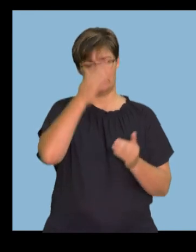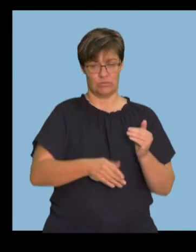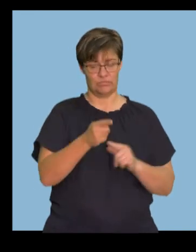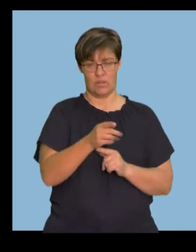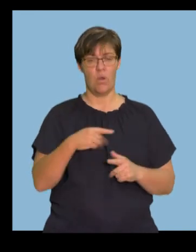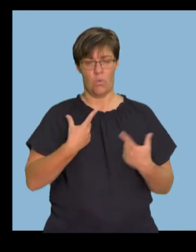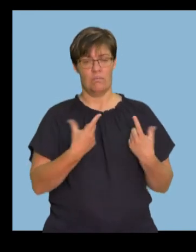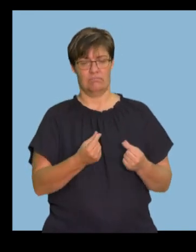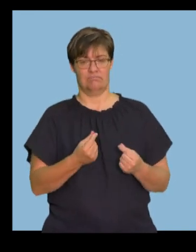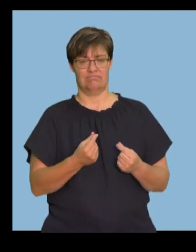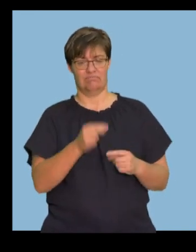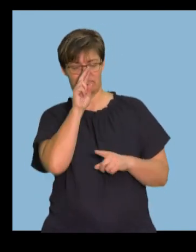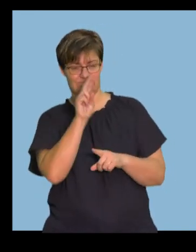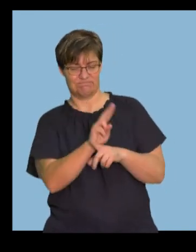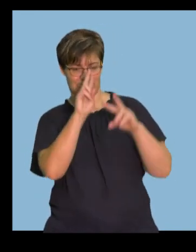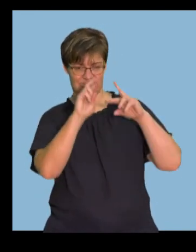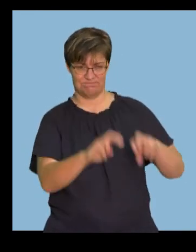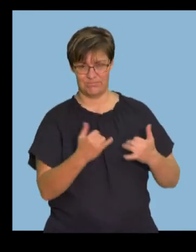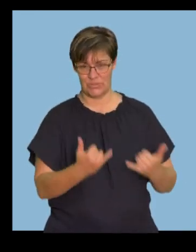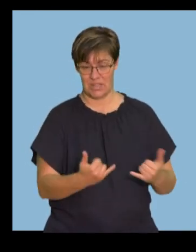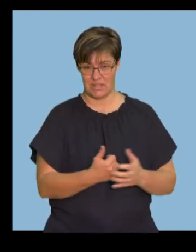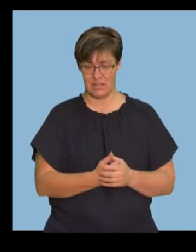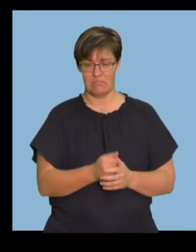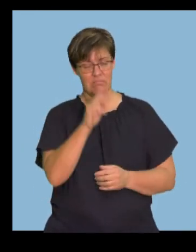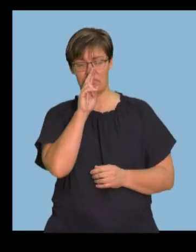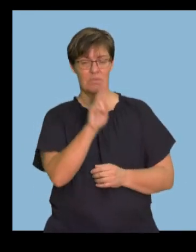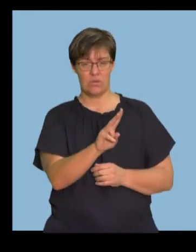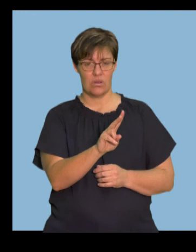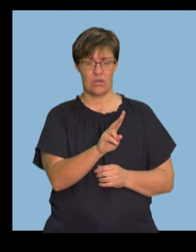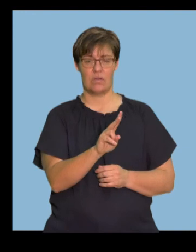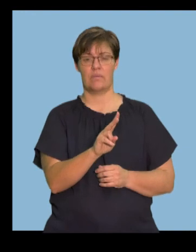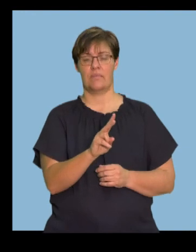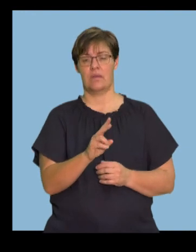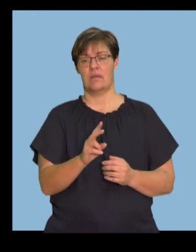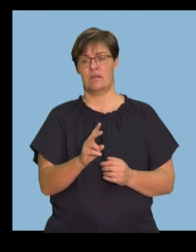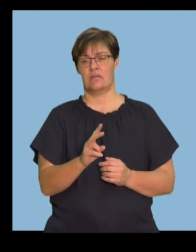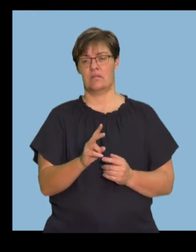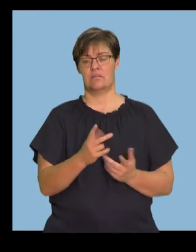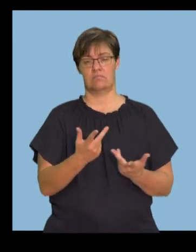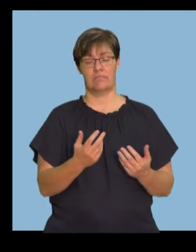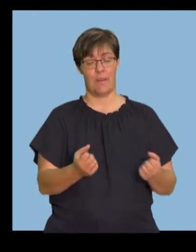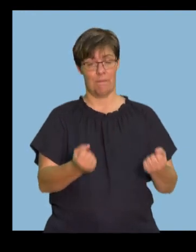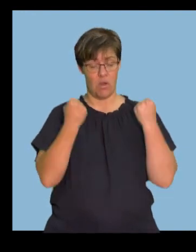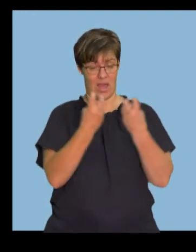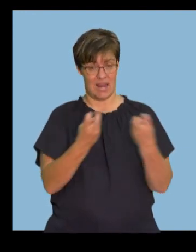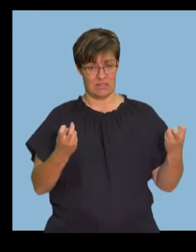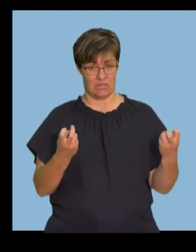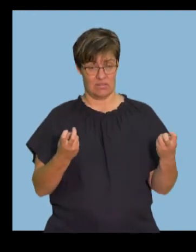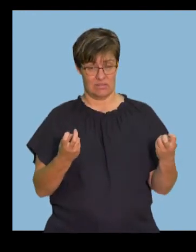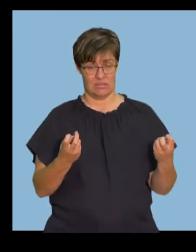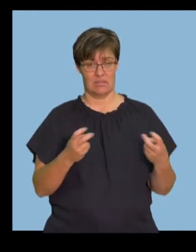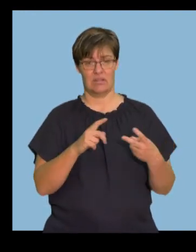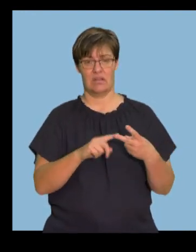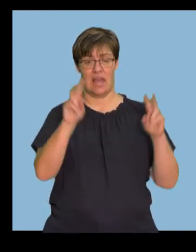so in a nutshell, this is what we managed to look into today. We managed to look at power of